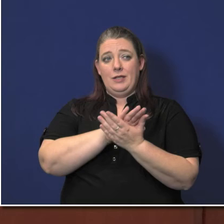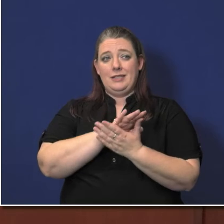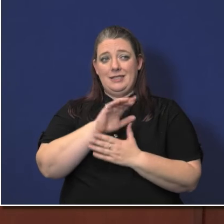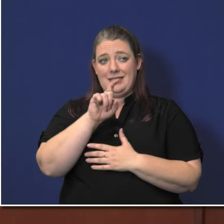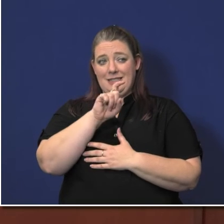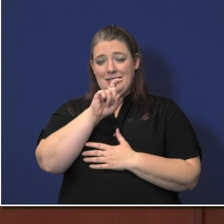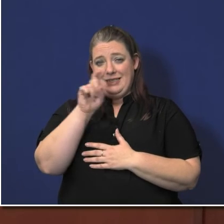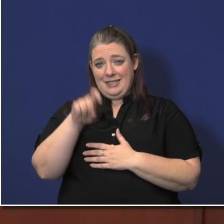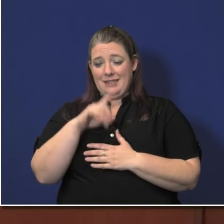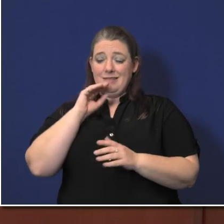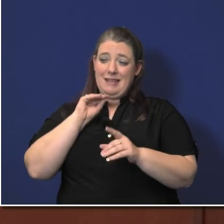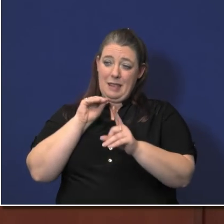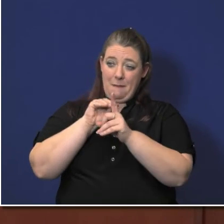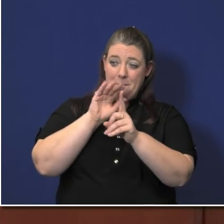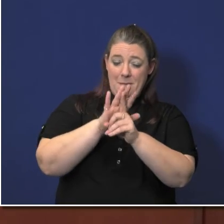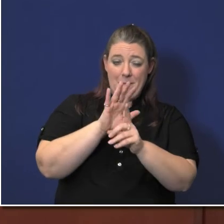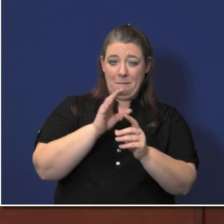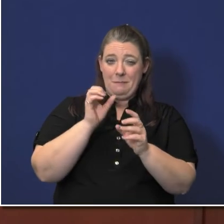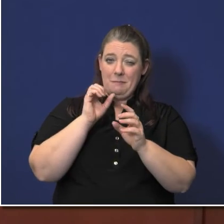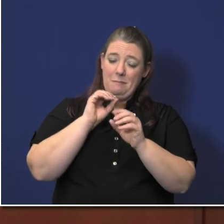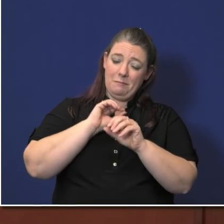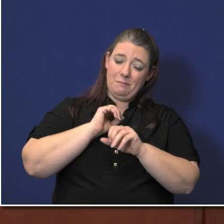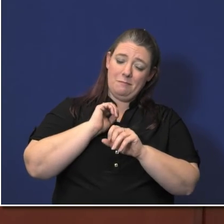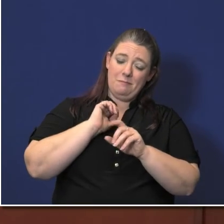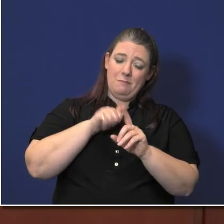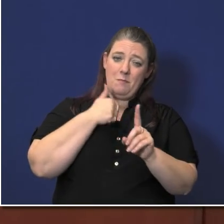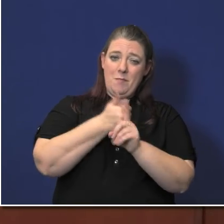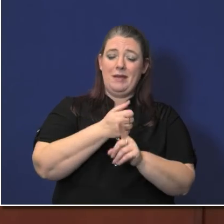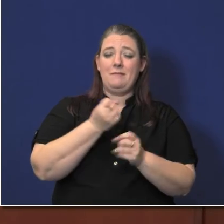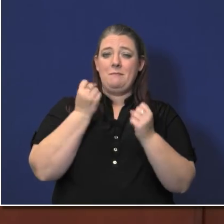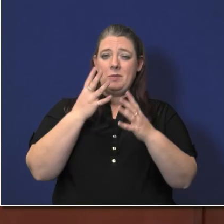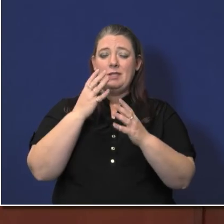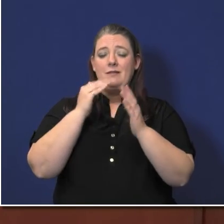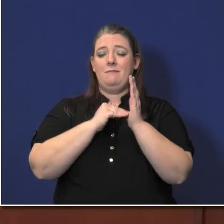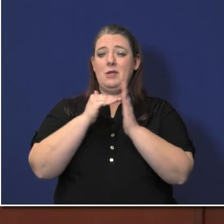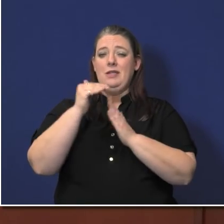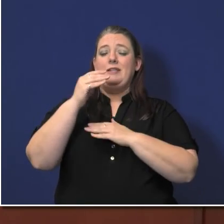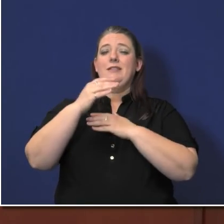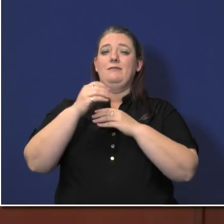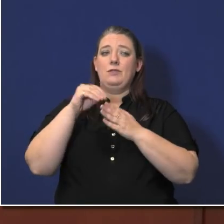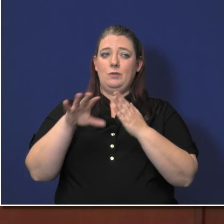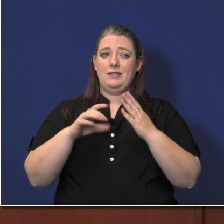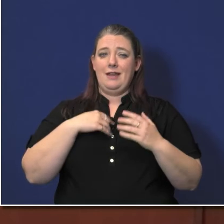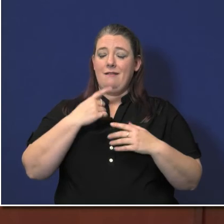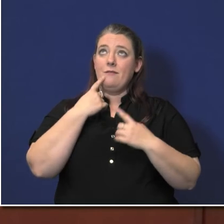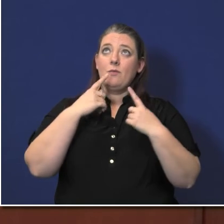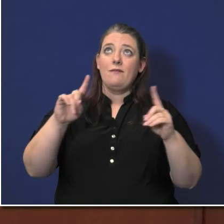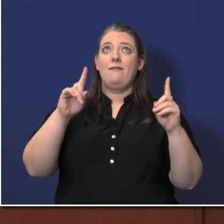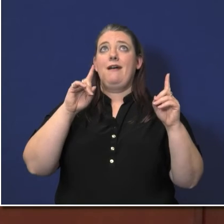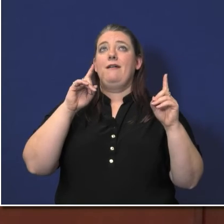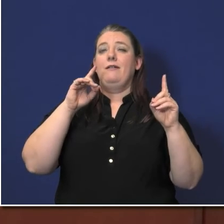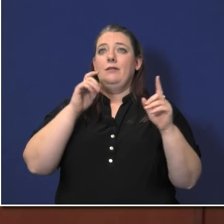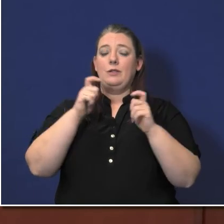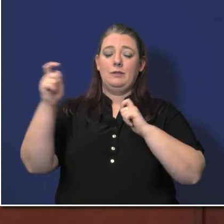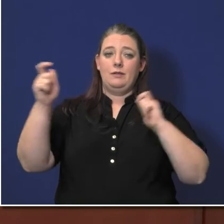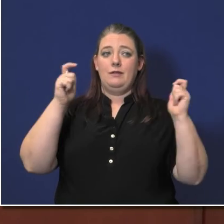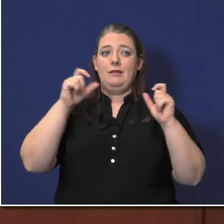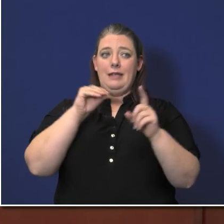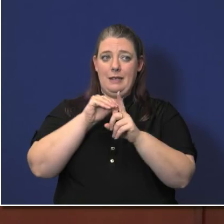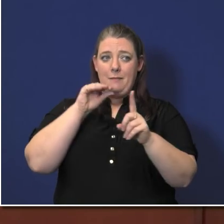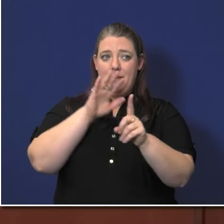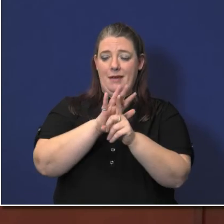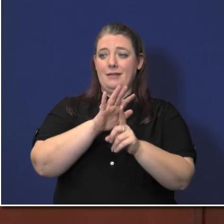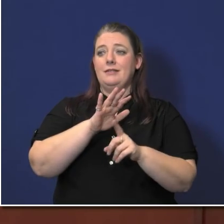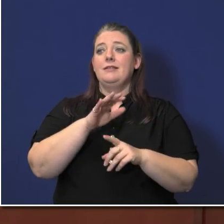impact millions of students and personnel and have a profound effect on educational, social, economic, and public